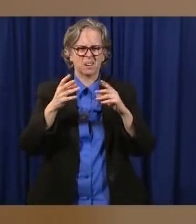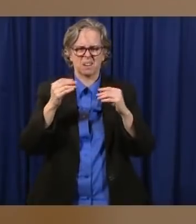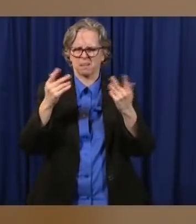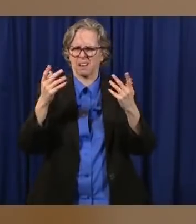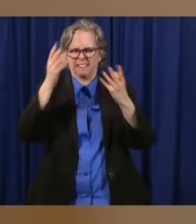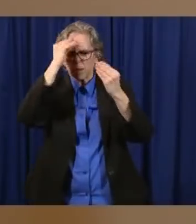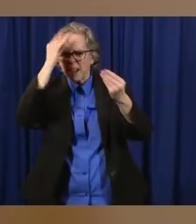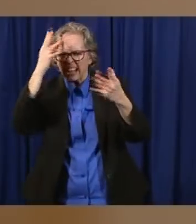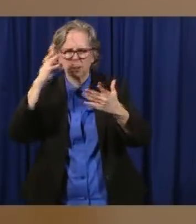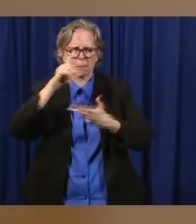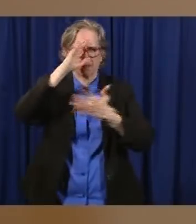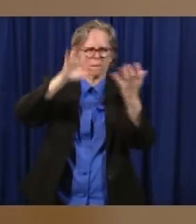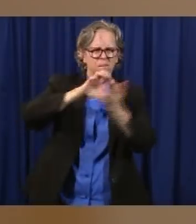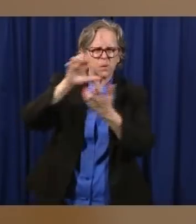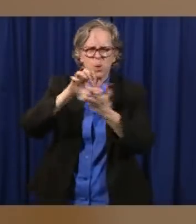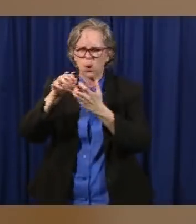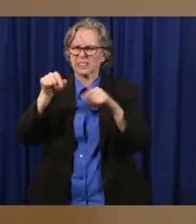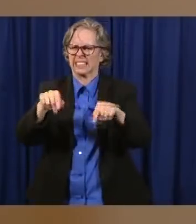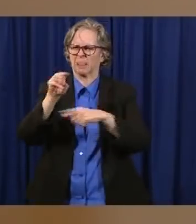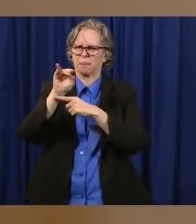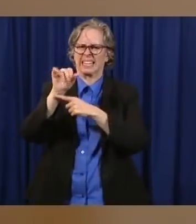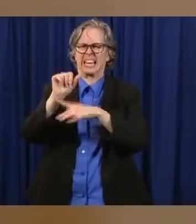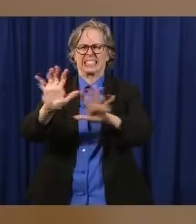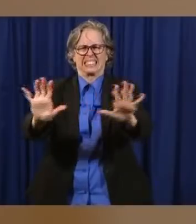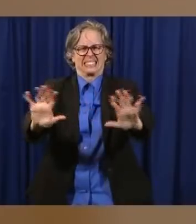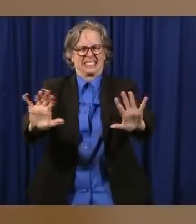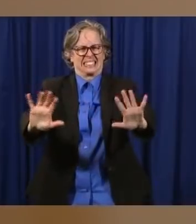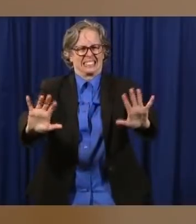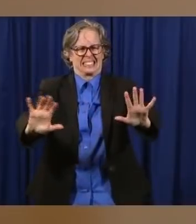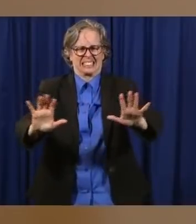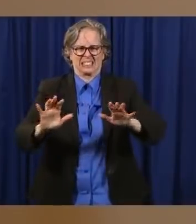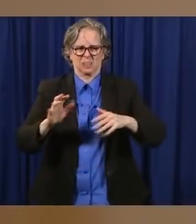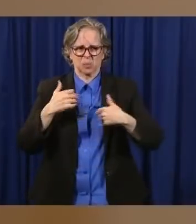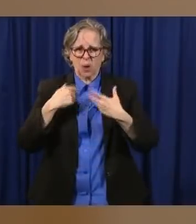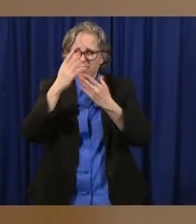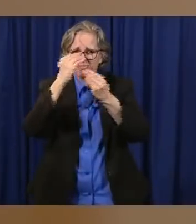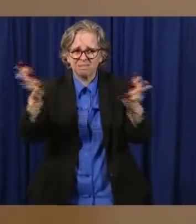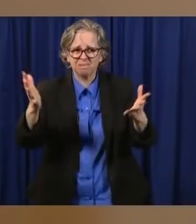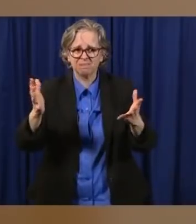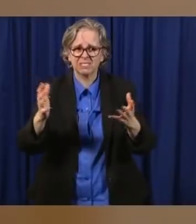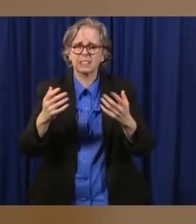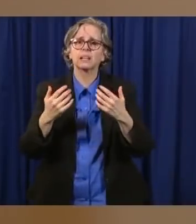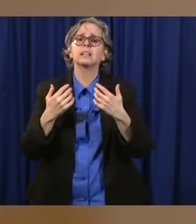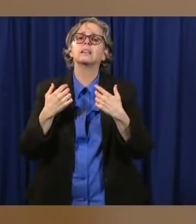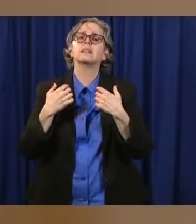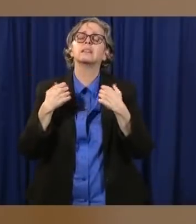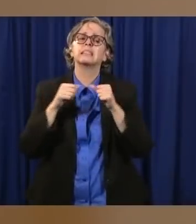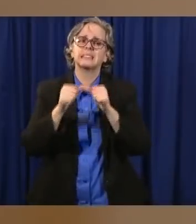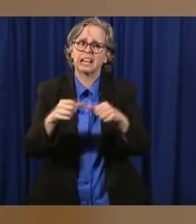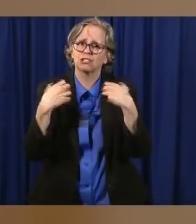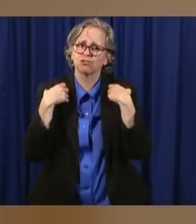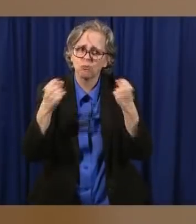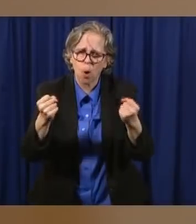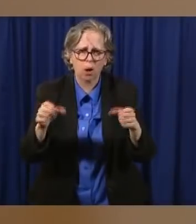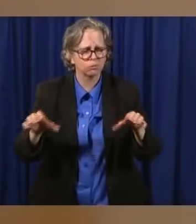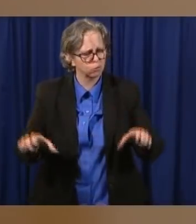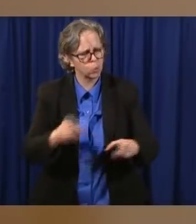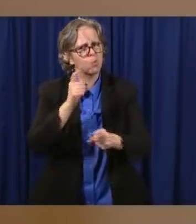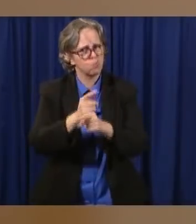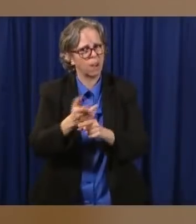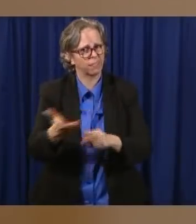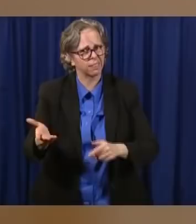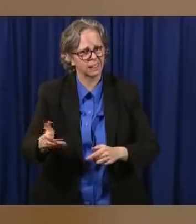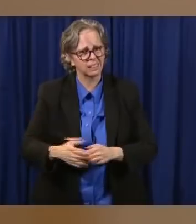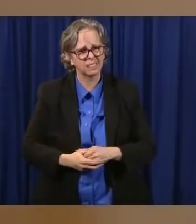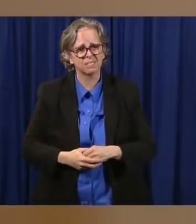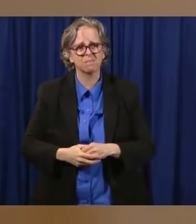to you Ohioans, stay strong, keep doing the right thing. I don't know if you can hear through the television,